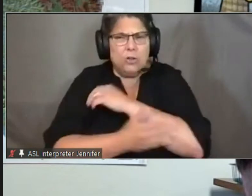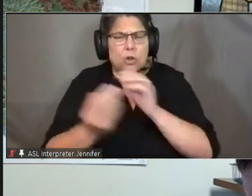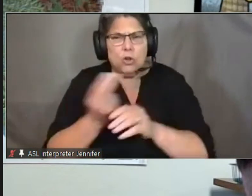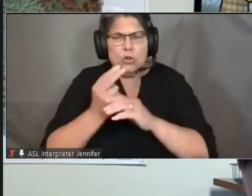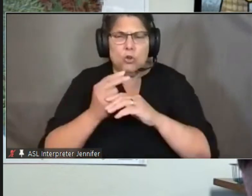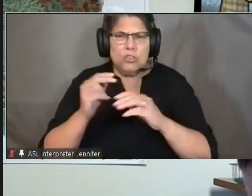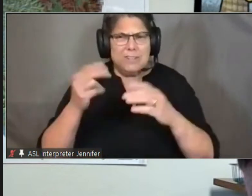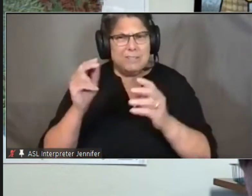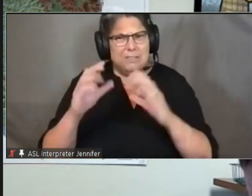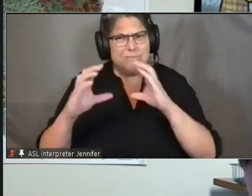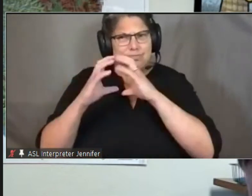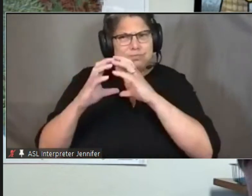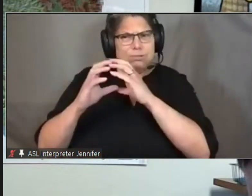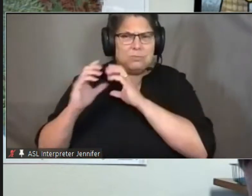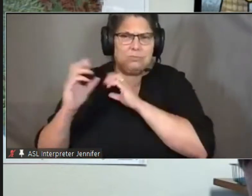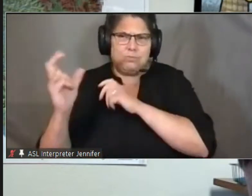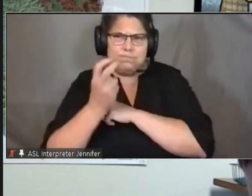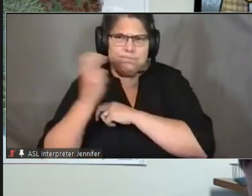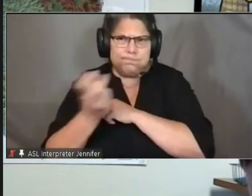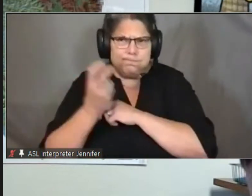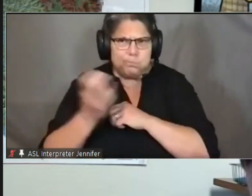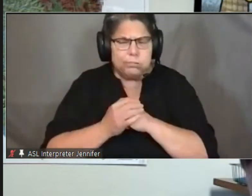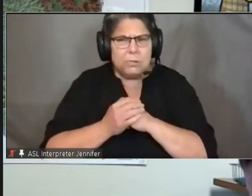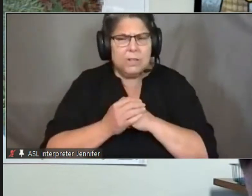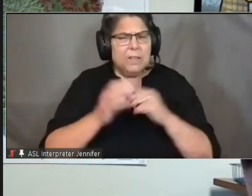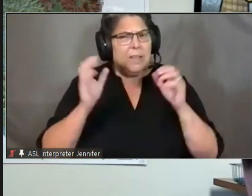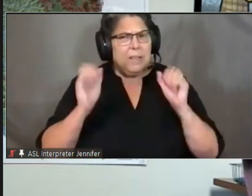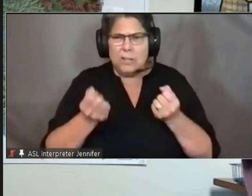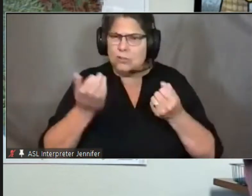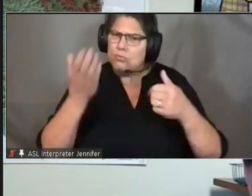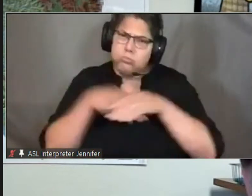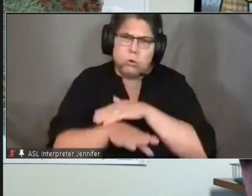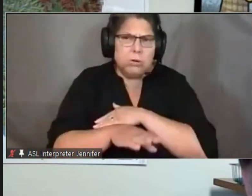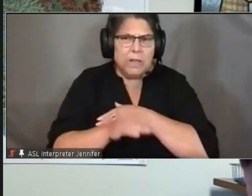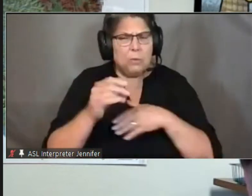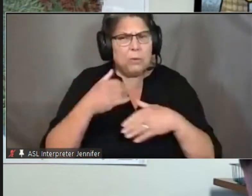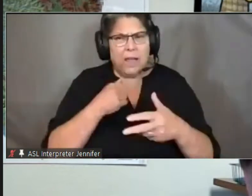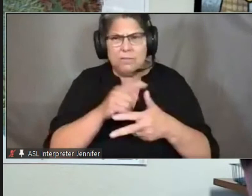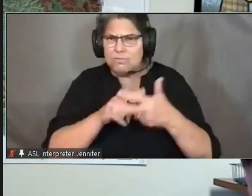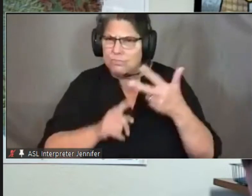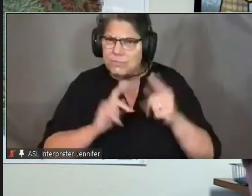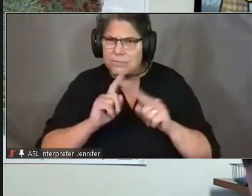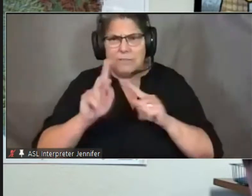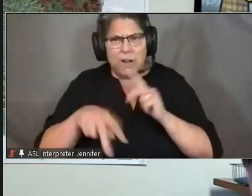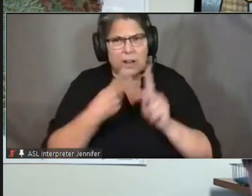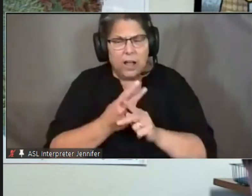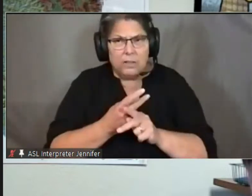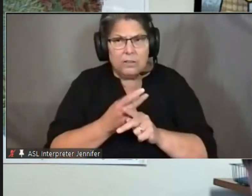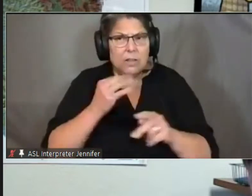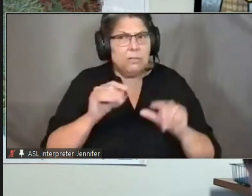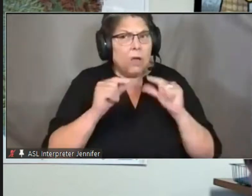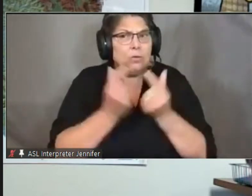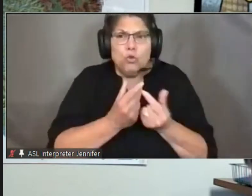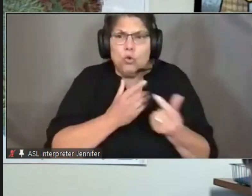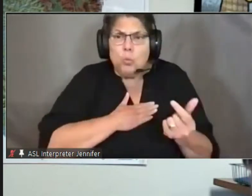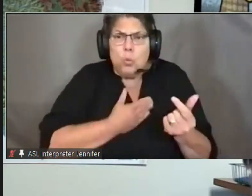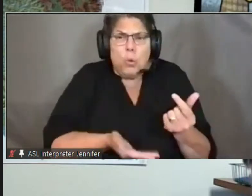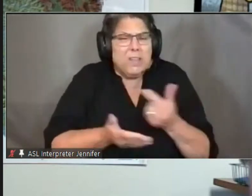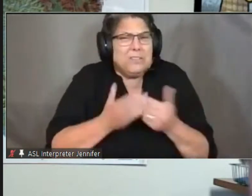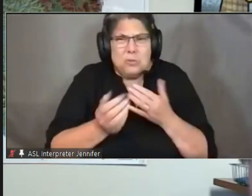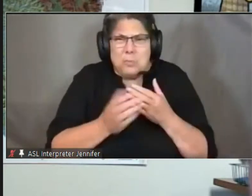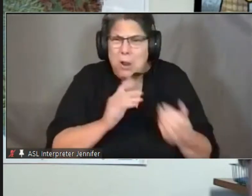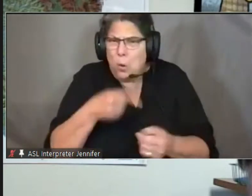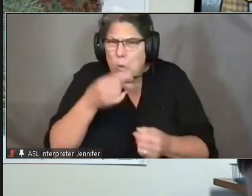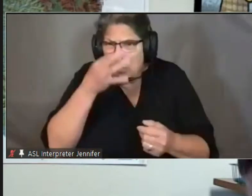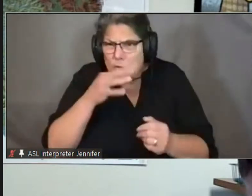are accepted, and we usually have a choice of vaccines available. If you have a group who's willing, no matter how small, we will schedule